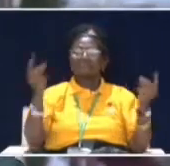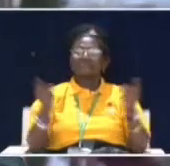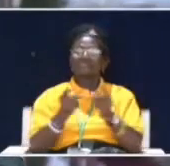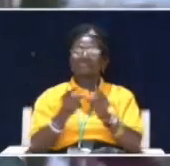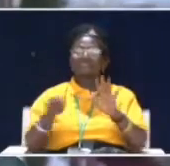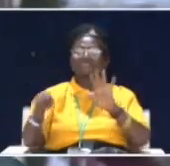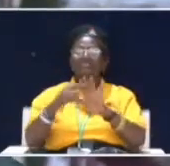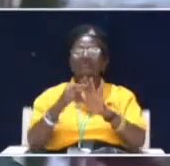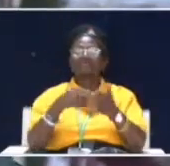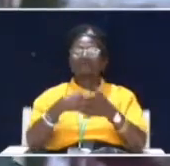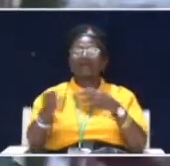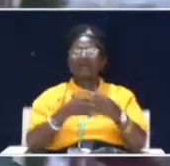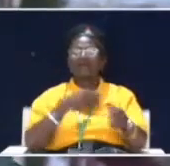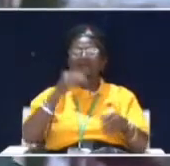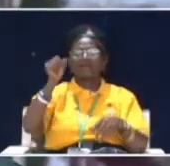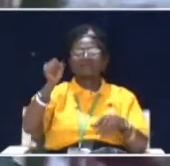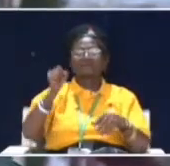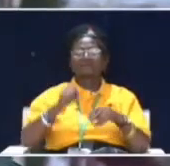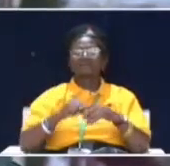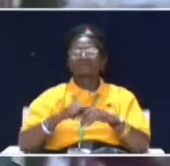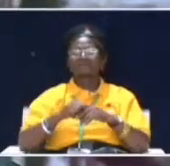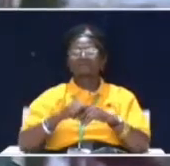matters. If